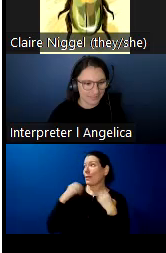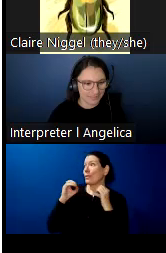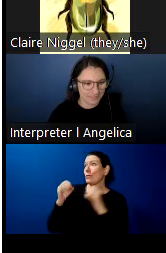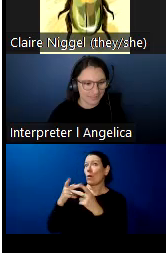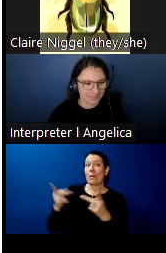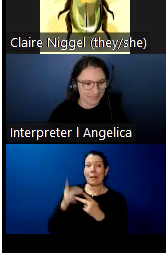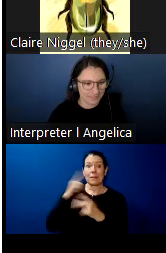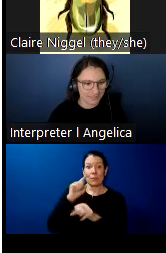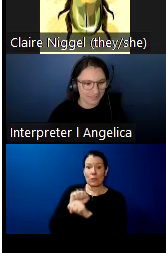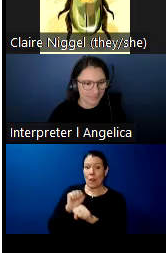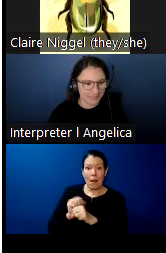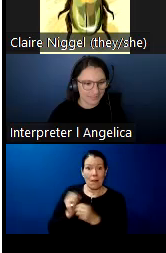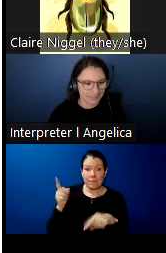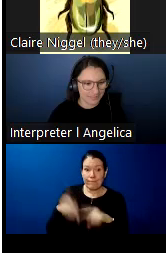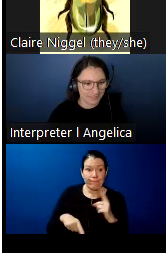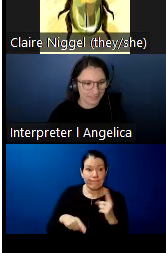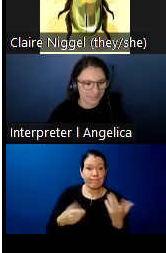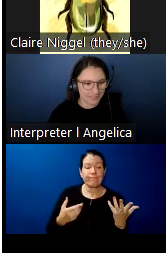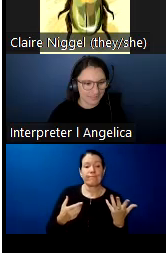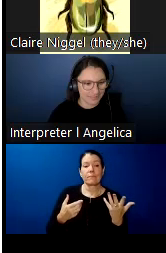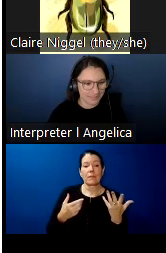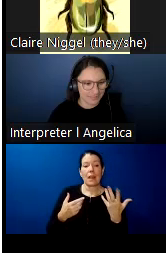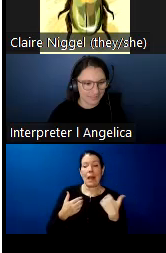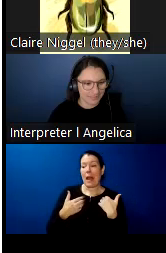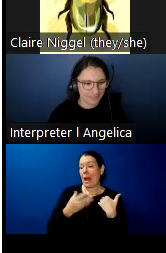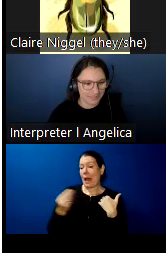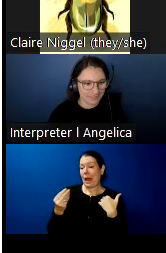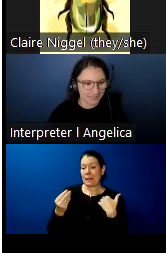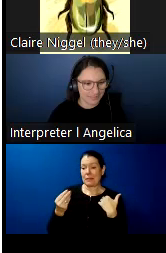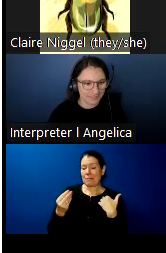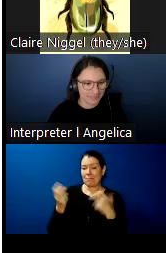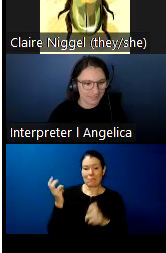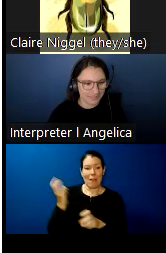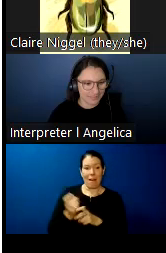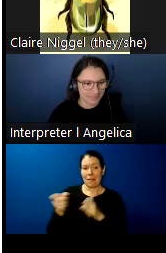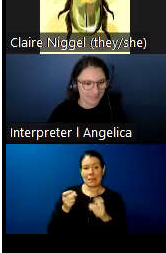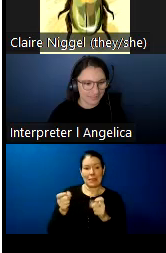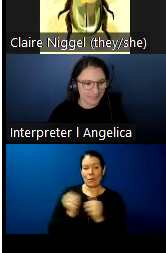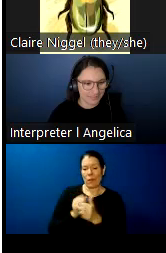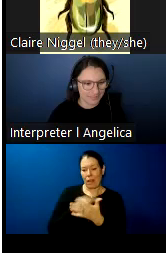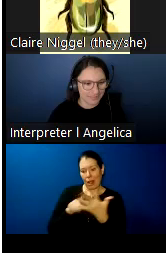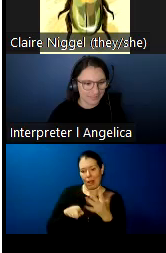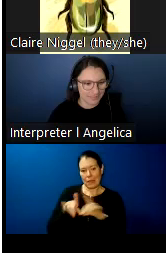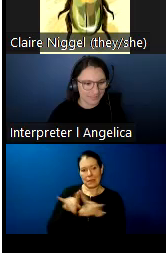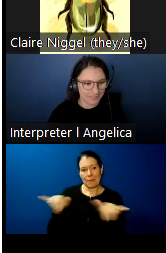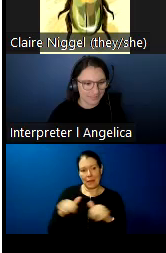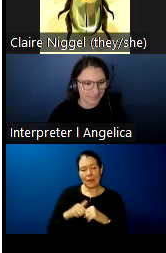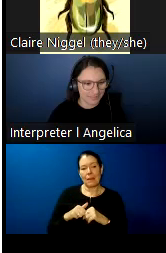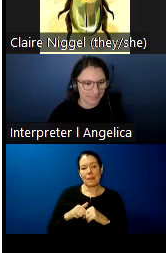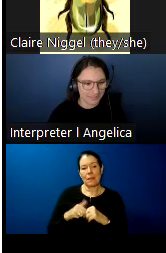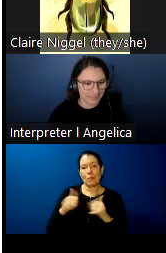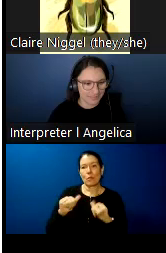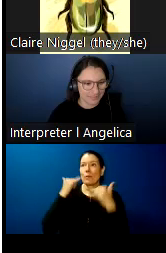job. And just, it was just very difficult to deal with those things at the same time. I was trying to phone